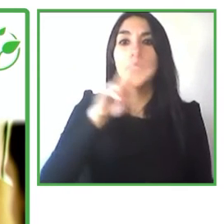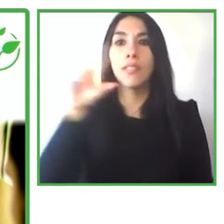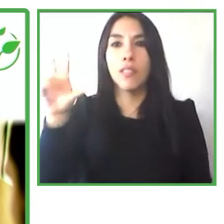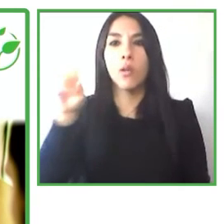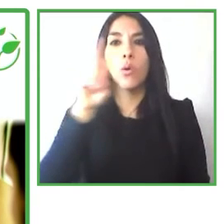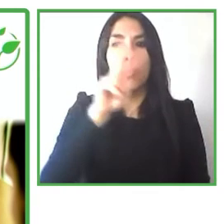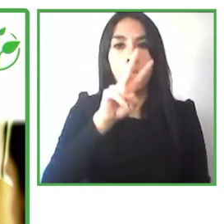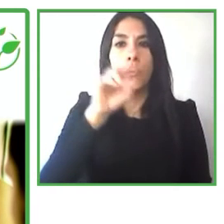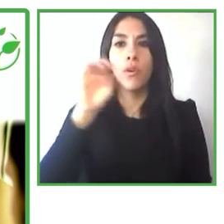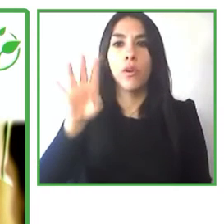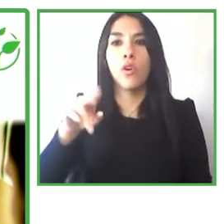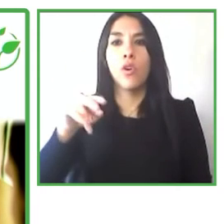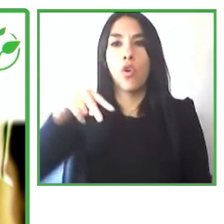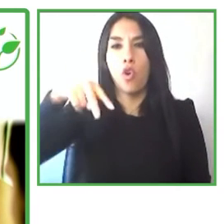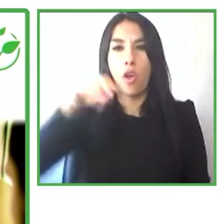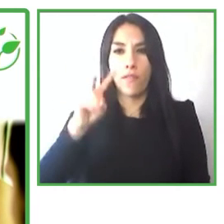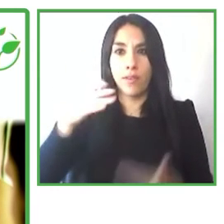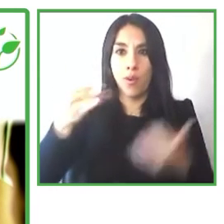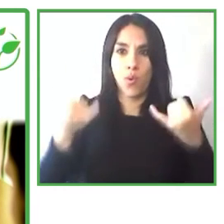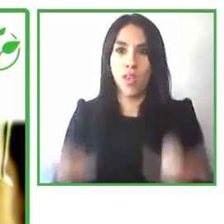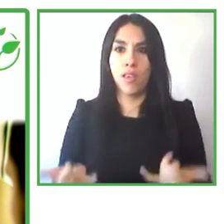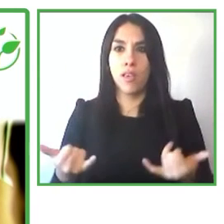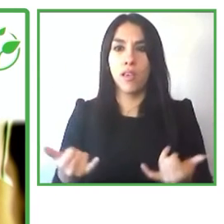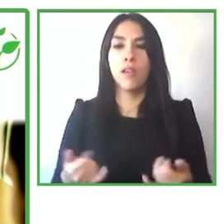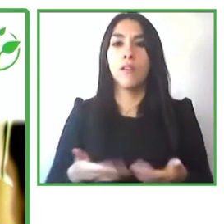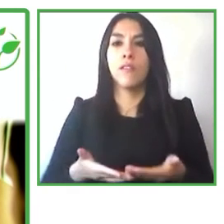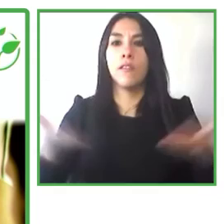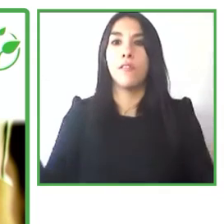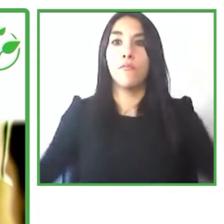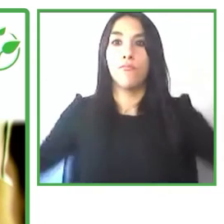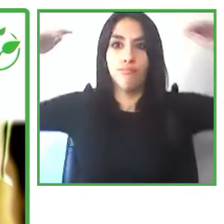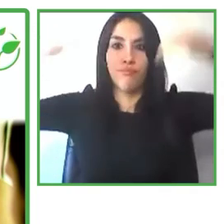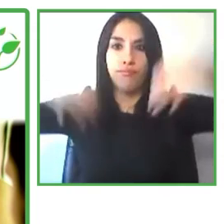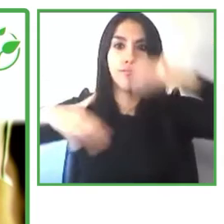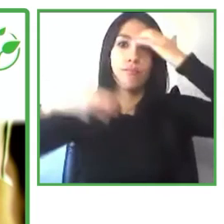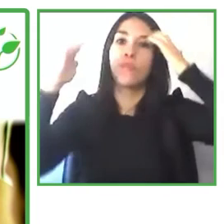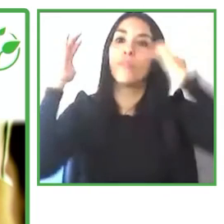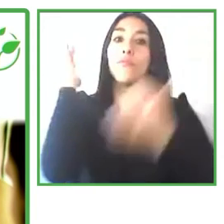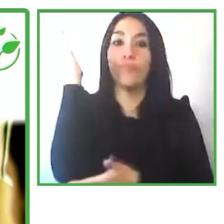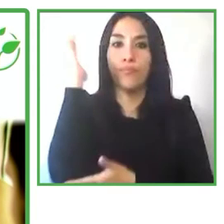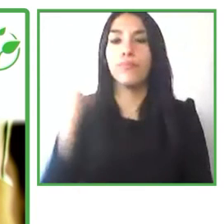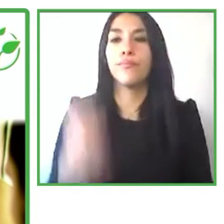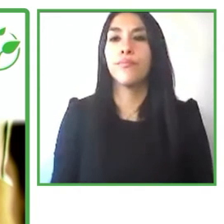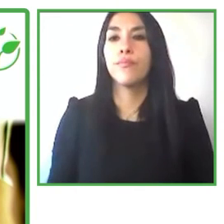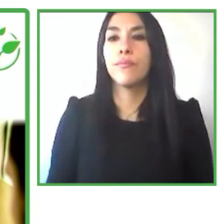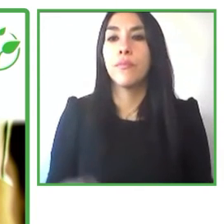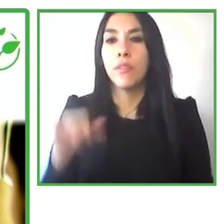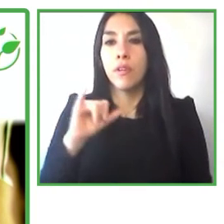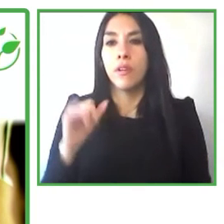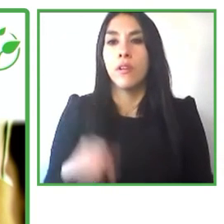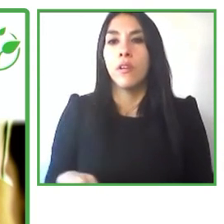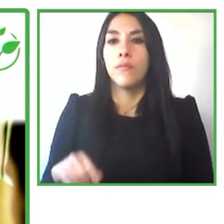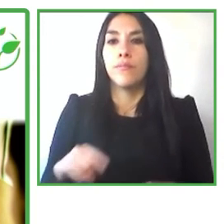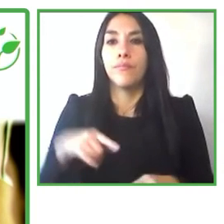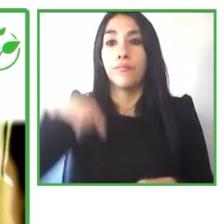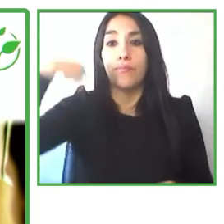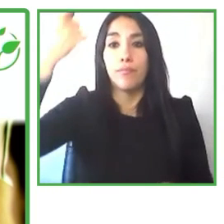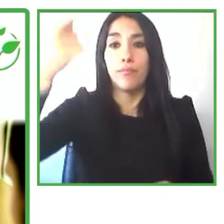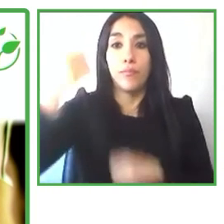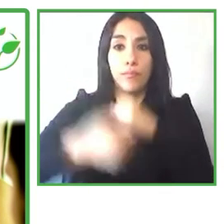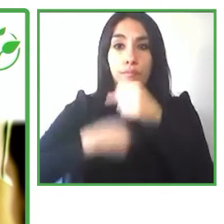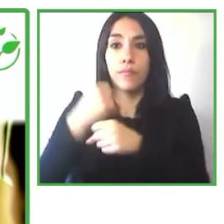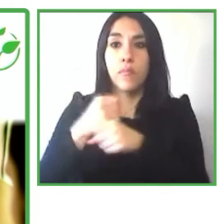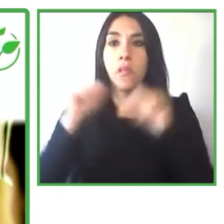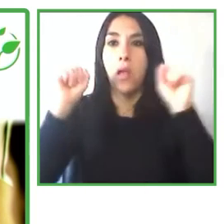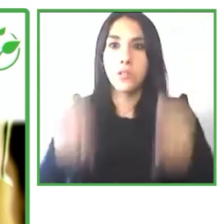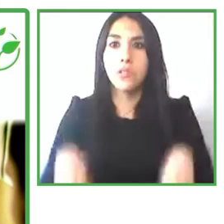hope that in 2020, so next year, we can pilot some of these digital in demand projects in Asia. Thank